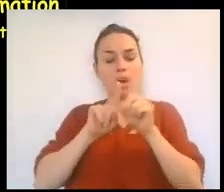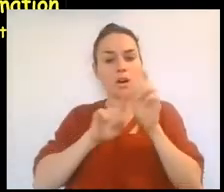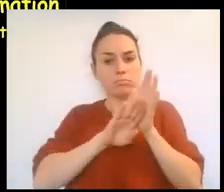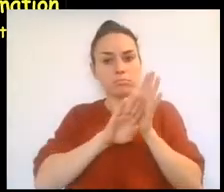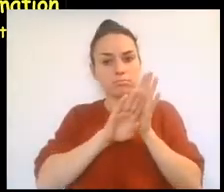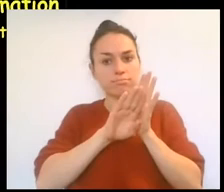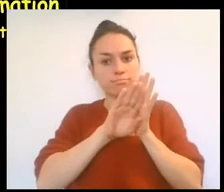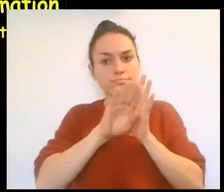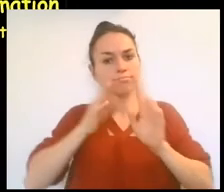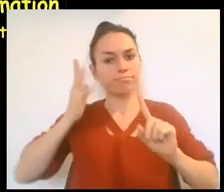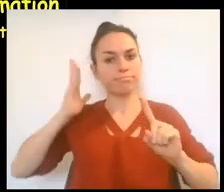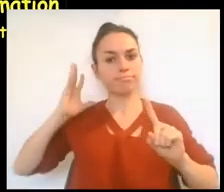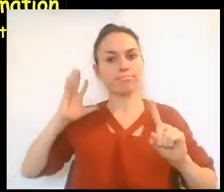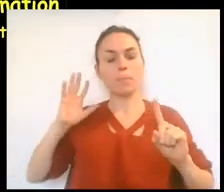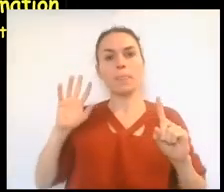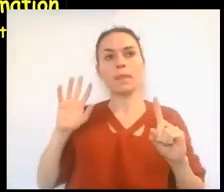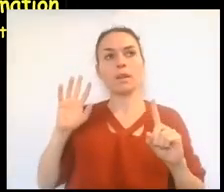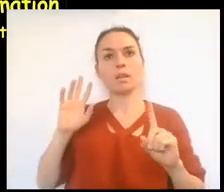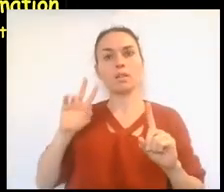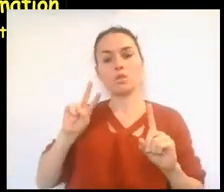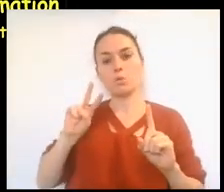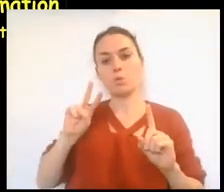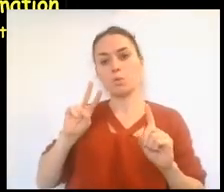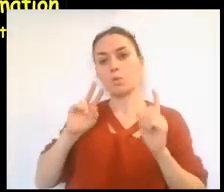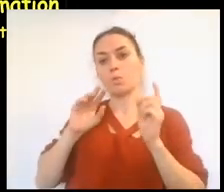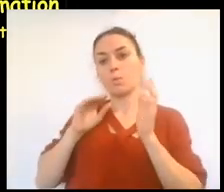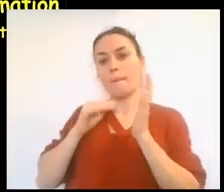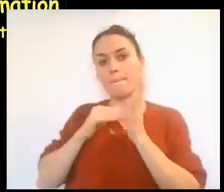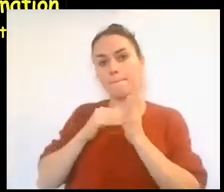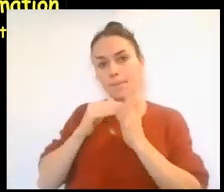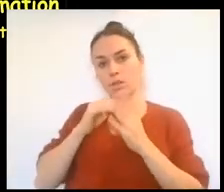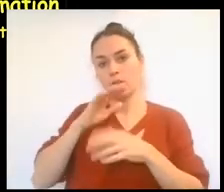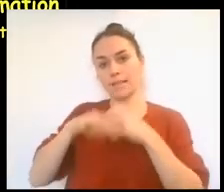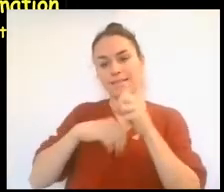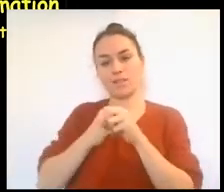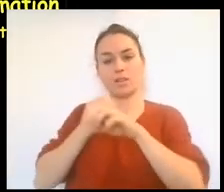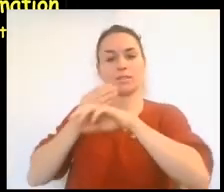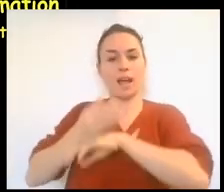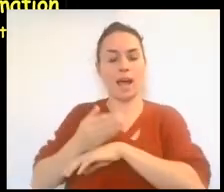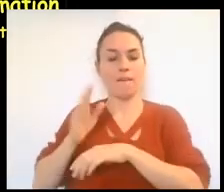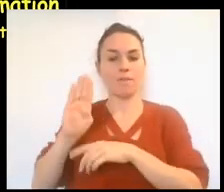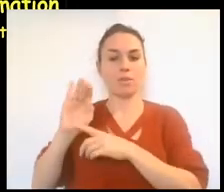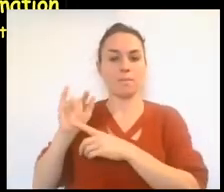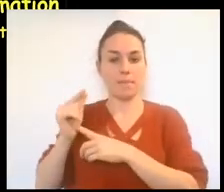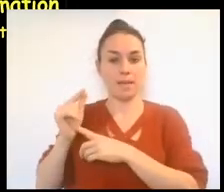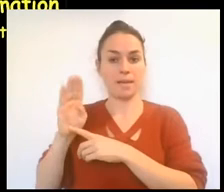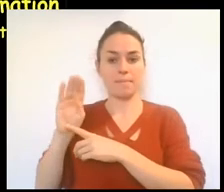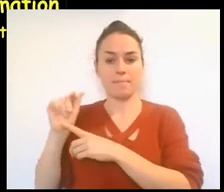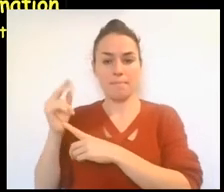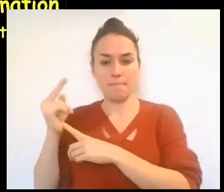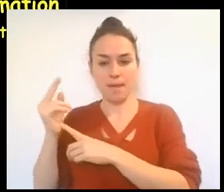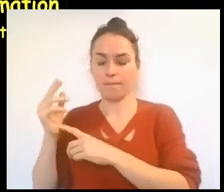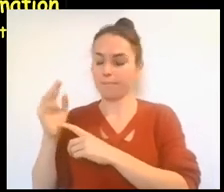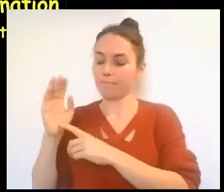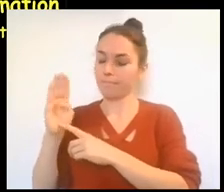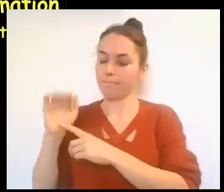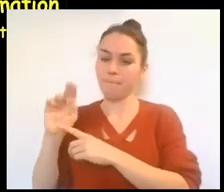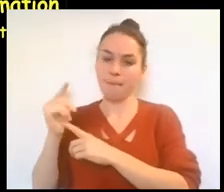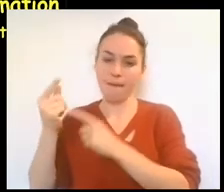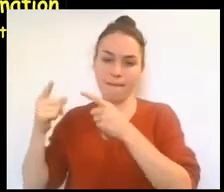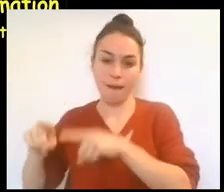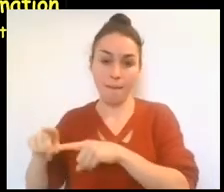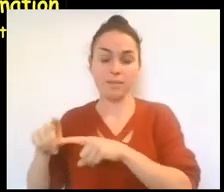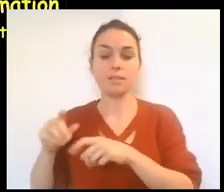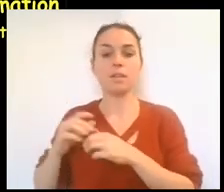years after the Big Bang in galaxies. The galaxies at modern times are redder